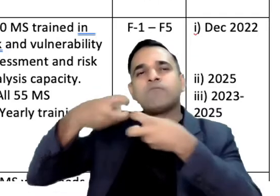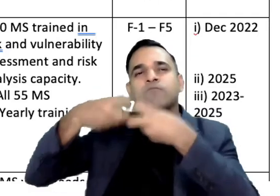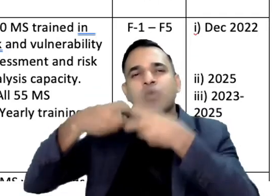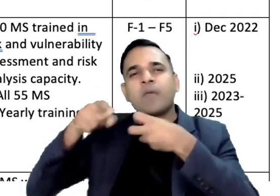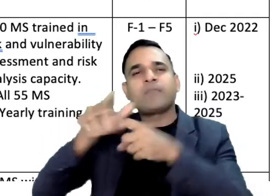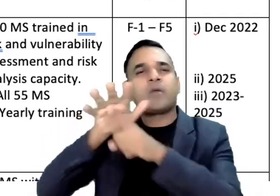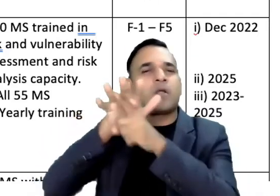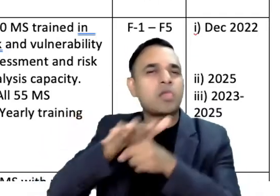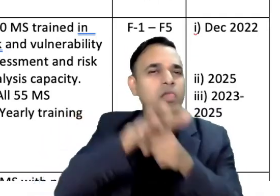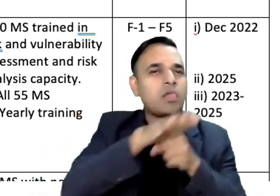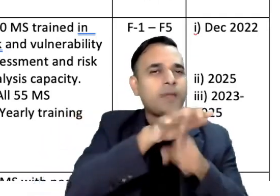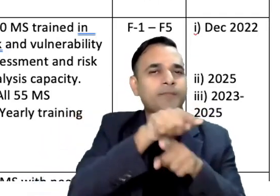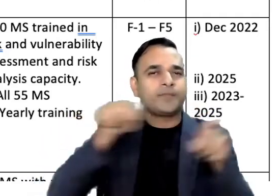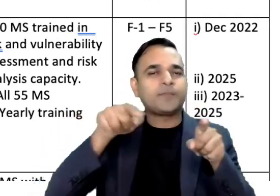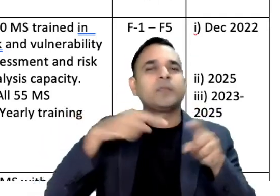better.